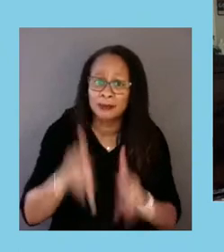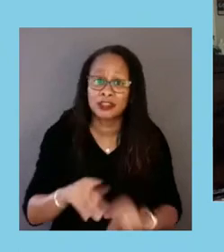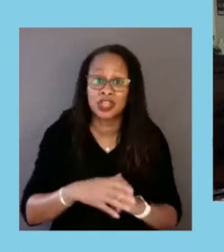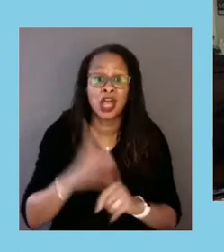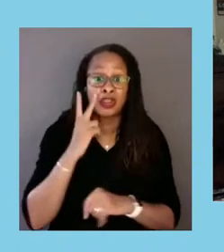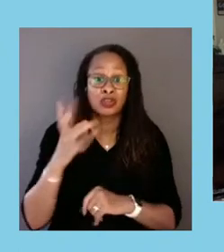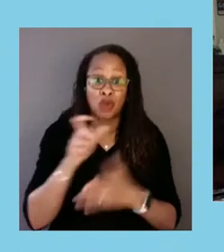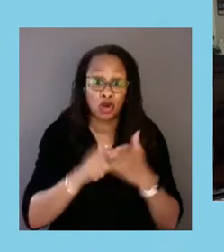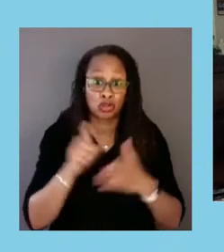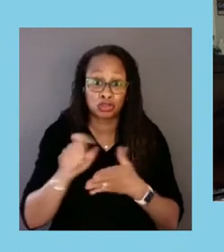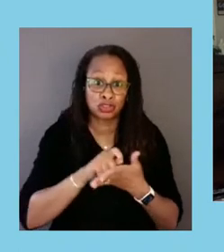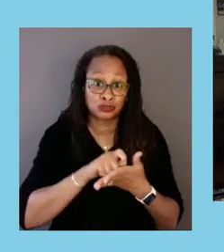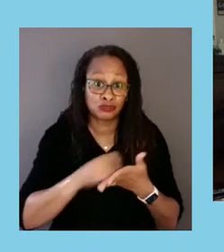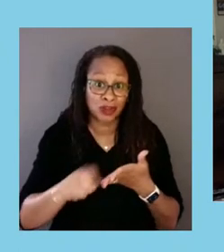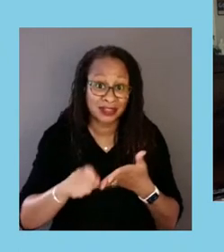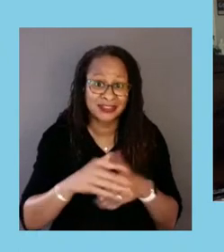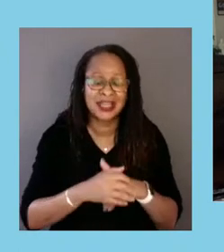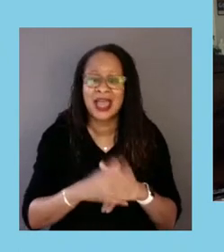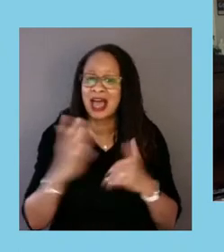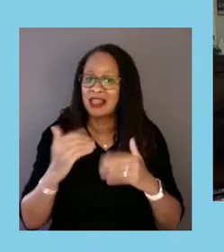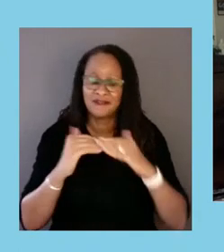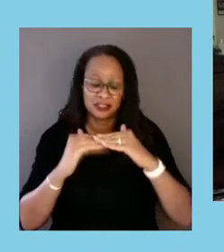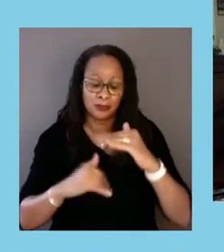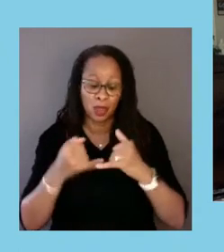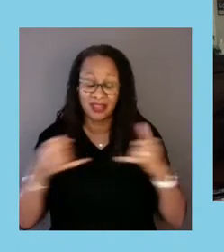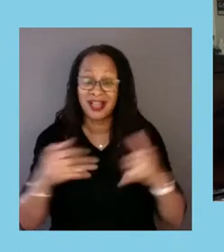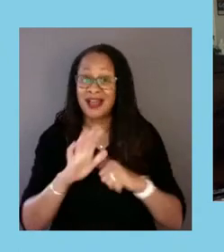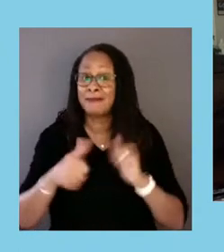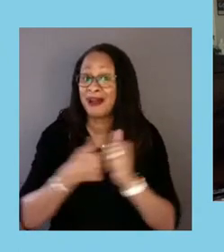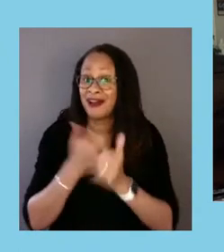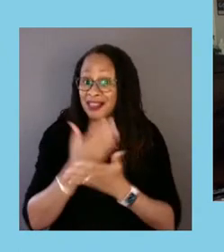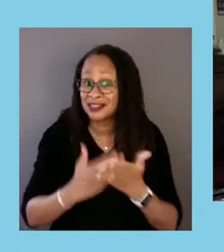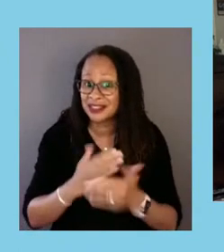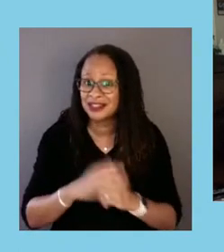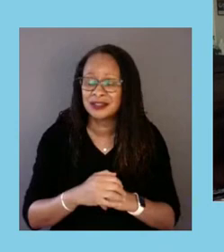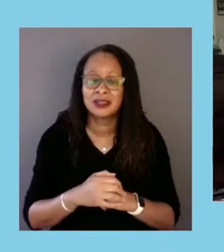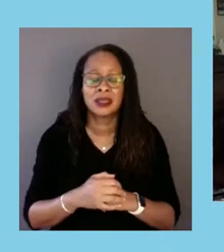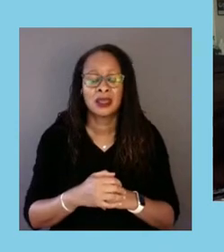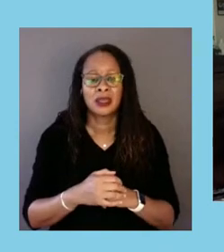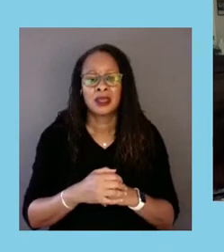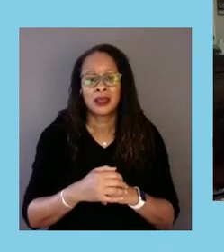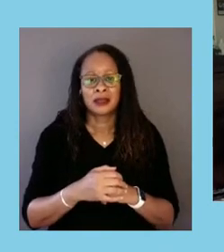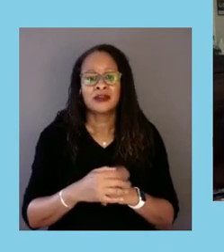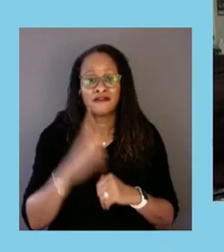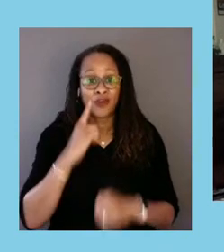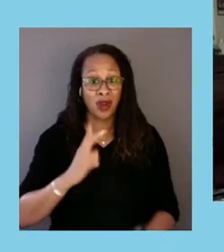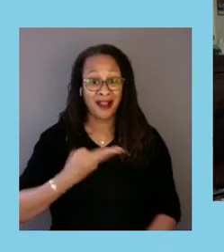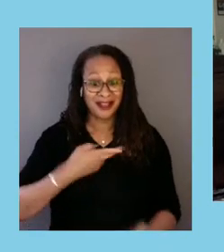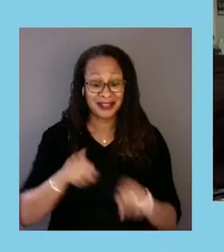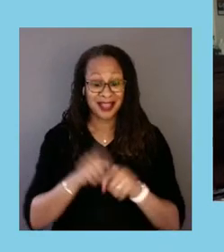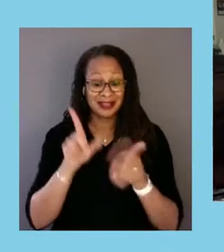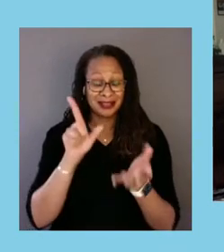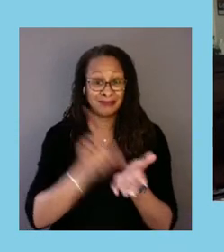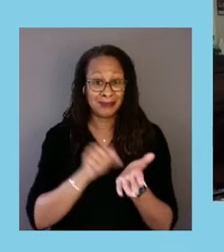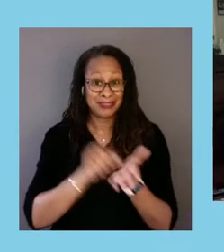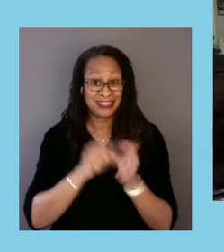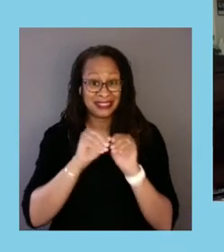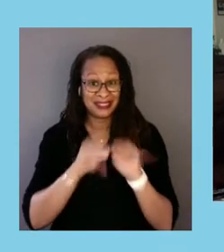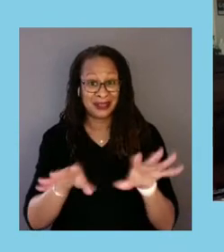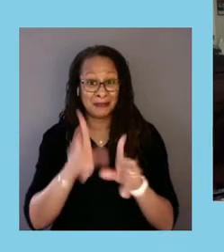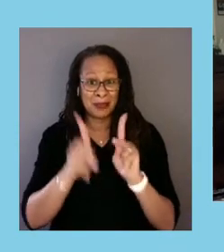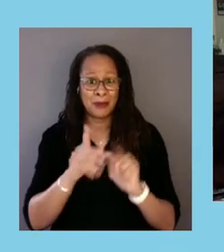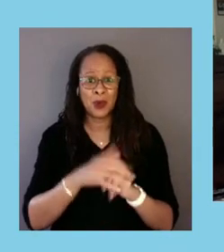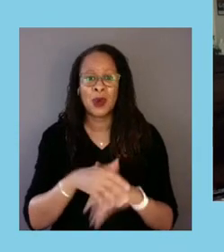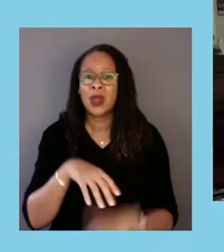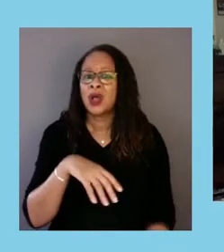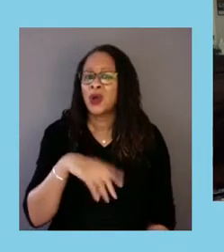it's definitely a lot of it is below the line, behind the scenes. So for us as publicity folks, we're like, okay, who's the one that's going to